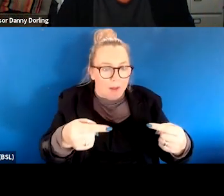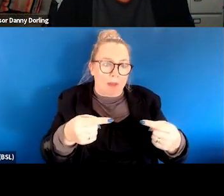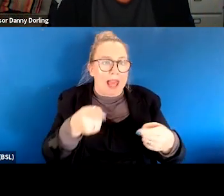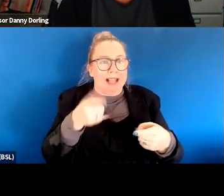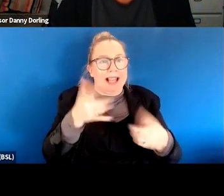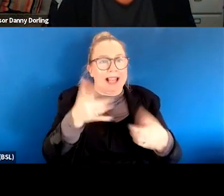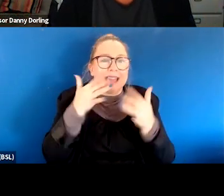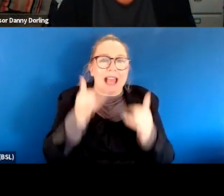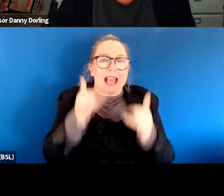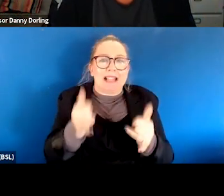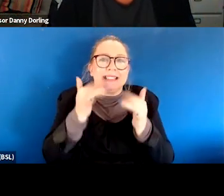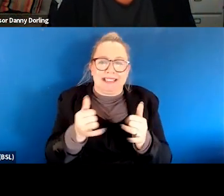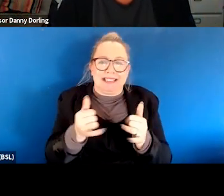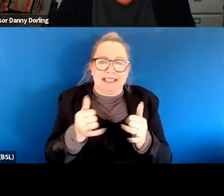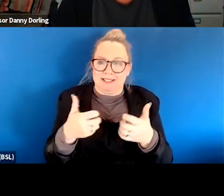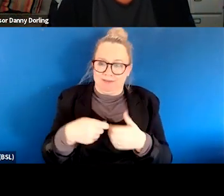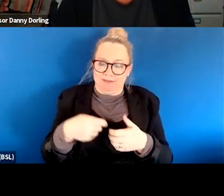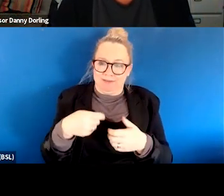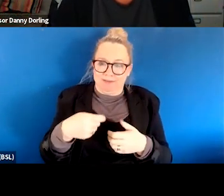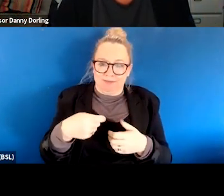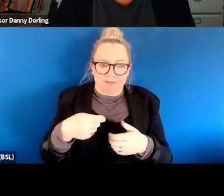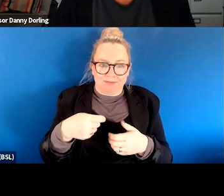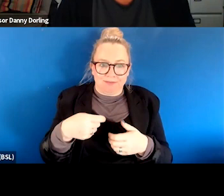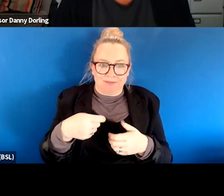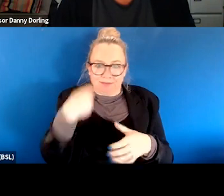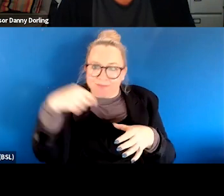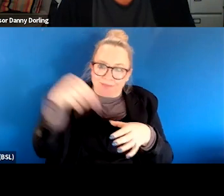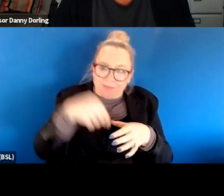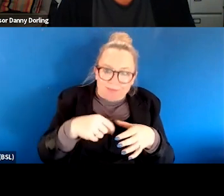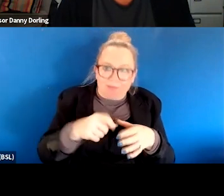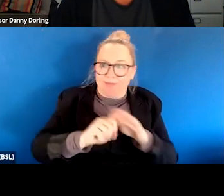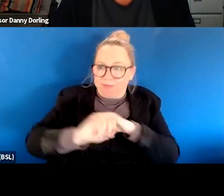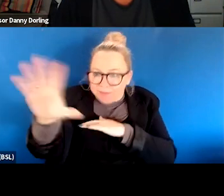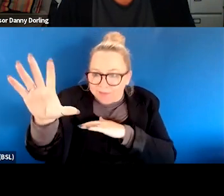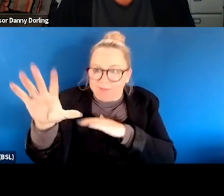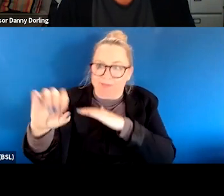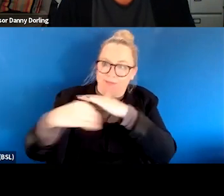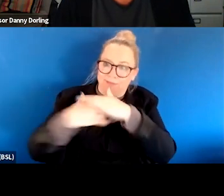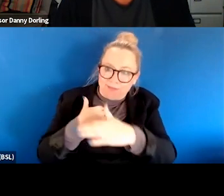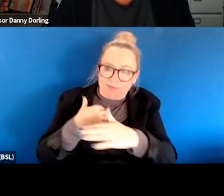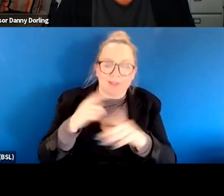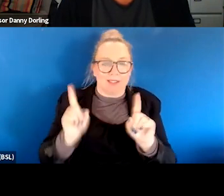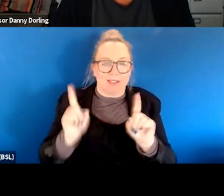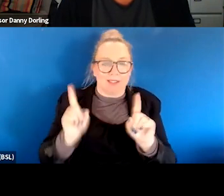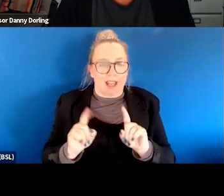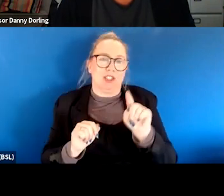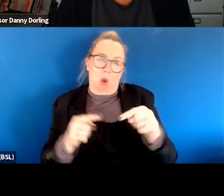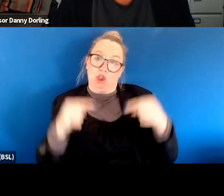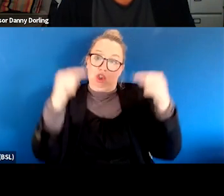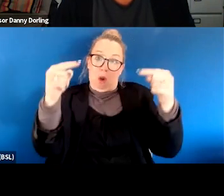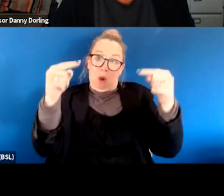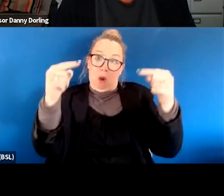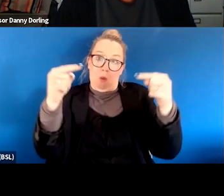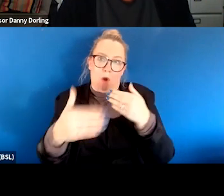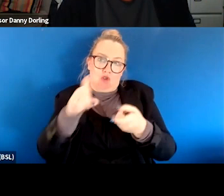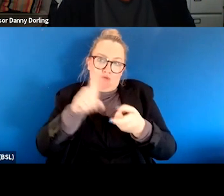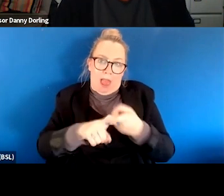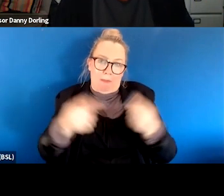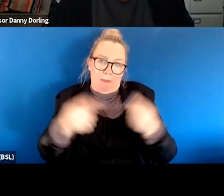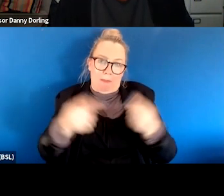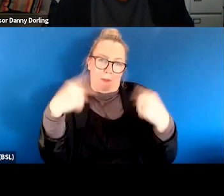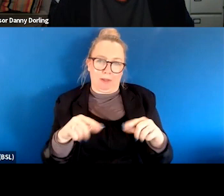now, and the bottom one becomes completely unreliable. Let's zoom in on the most recent period.